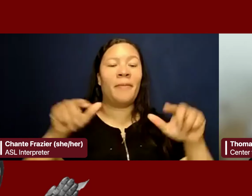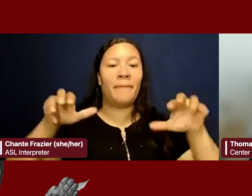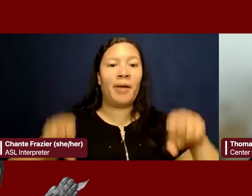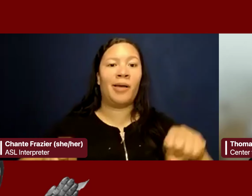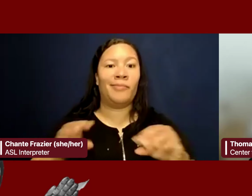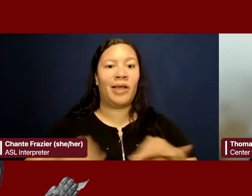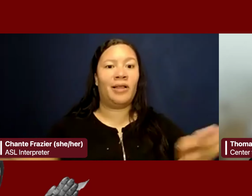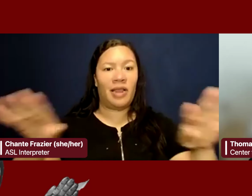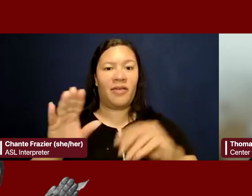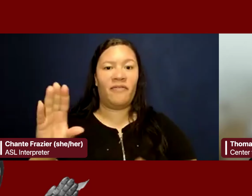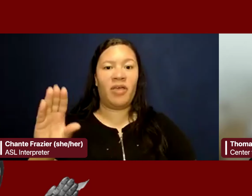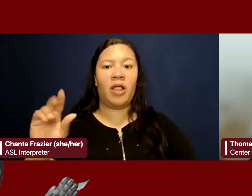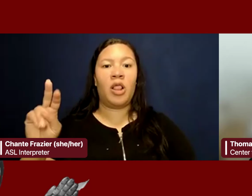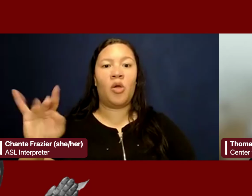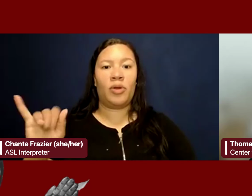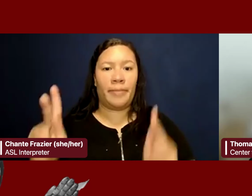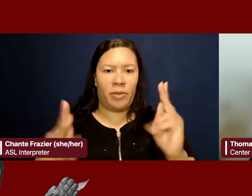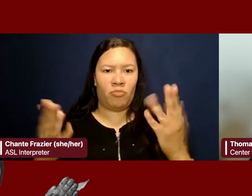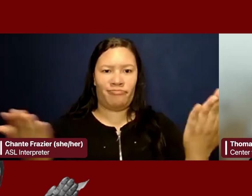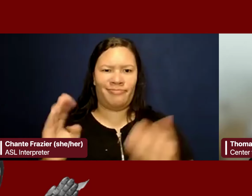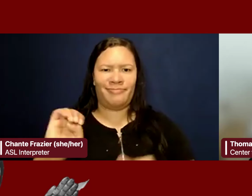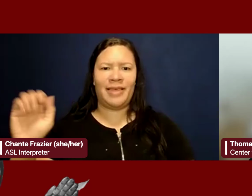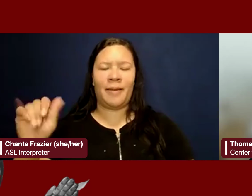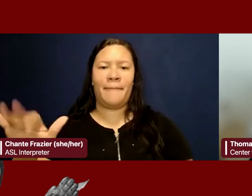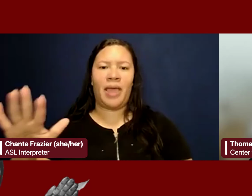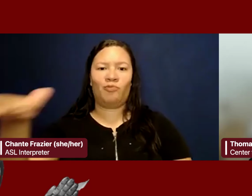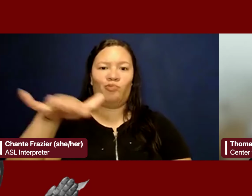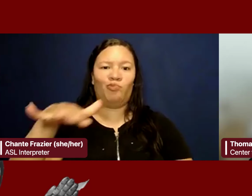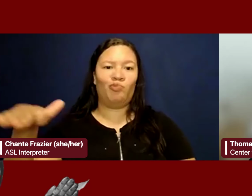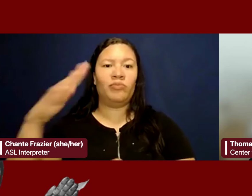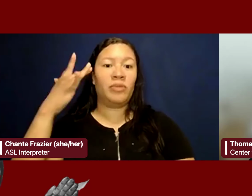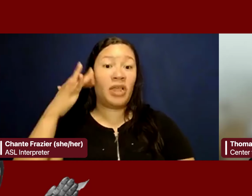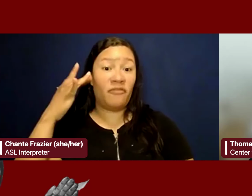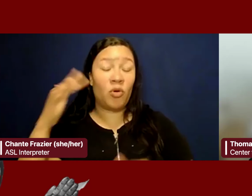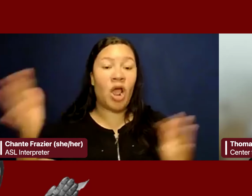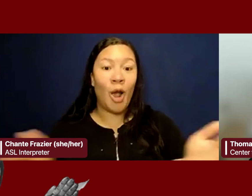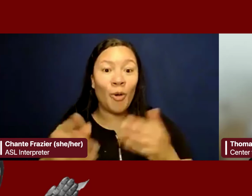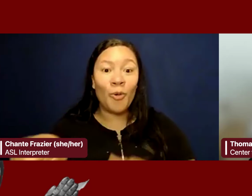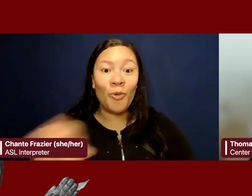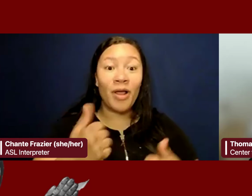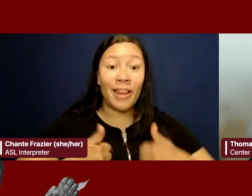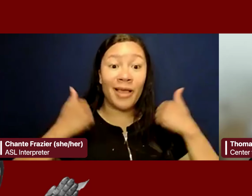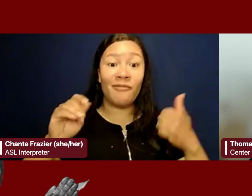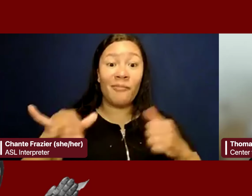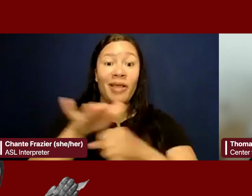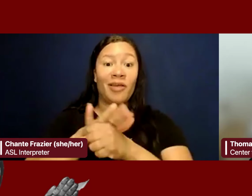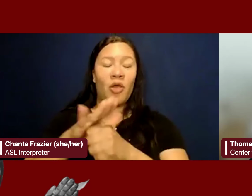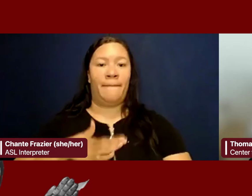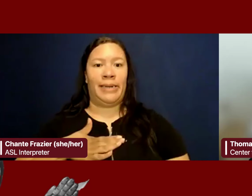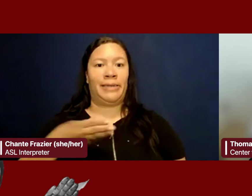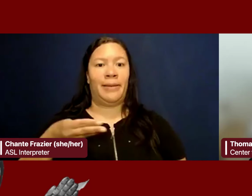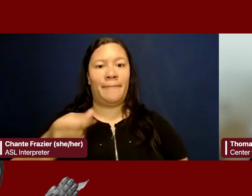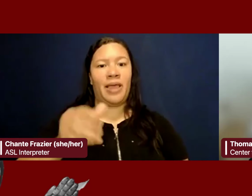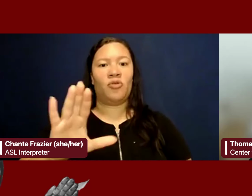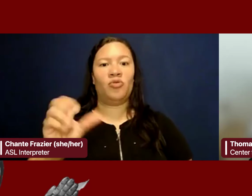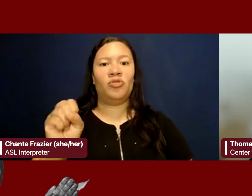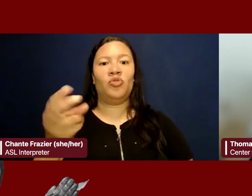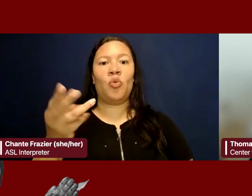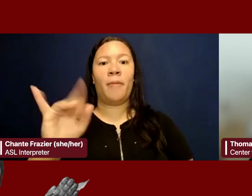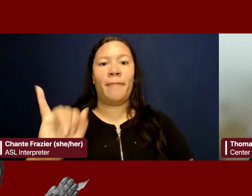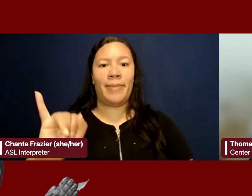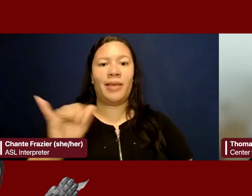of California. We encourage all our participants on this call located in the Bay Area to pay their Shumi land tax, which you can do by